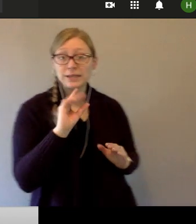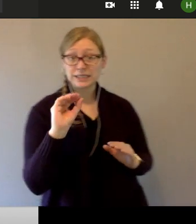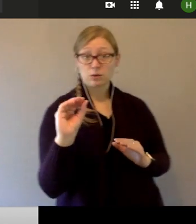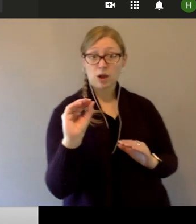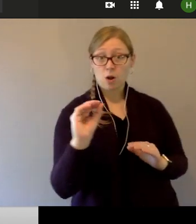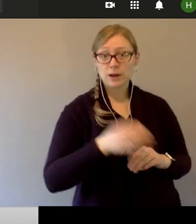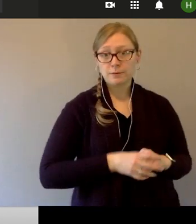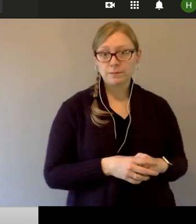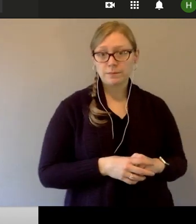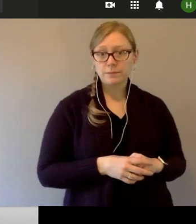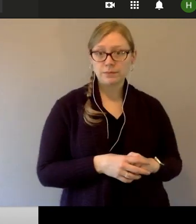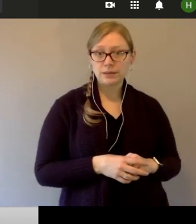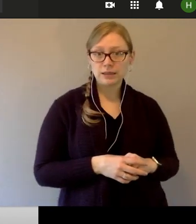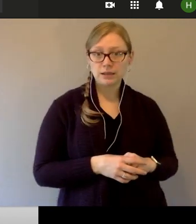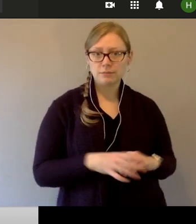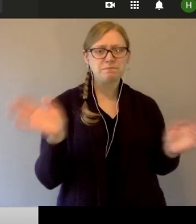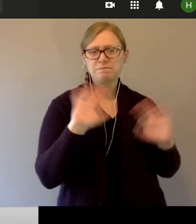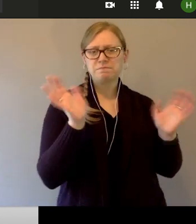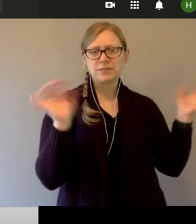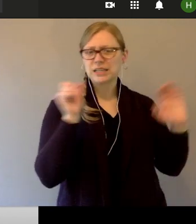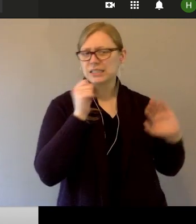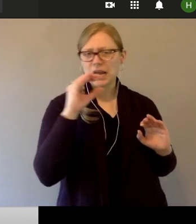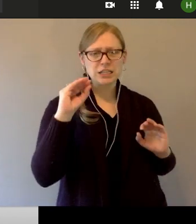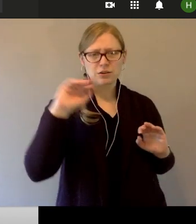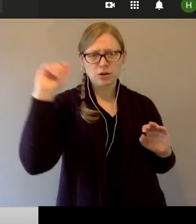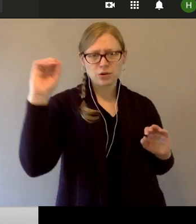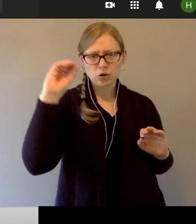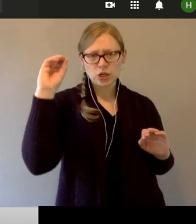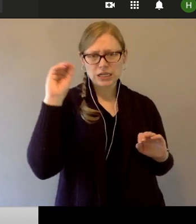Actually, it's not 0 degrees. I shouldn't have put the arrow there.